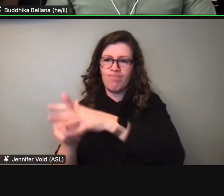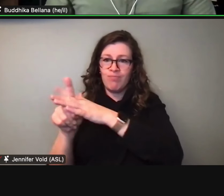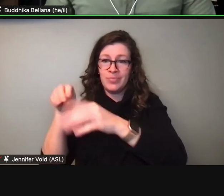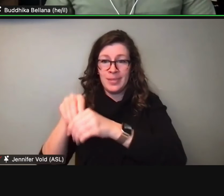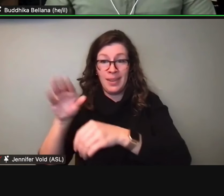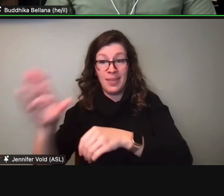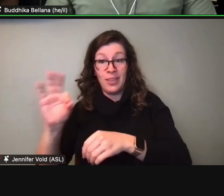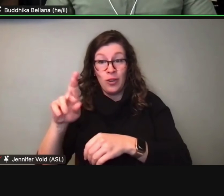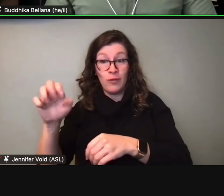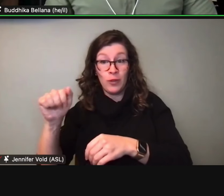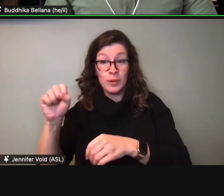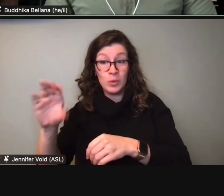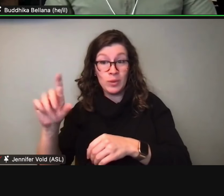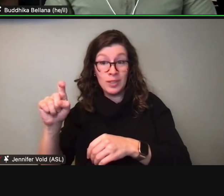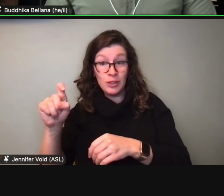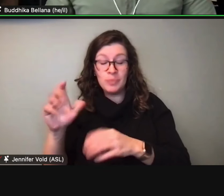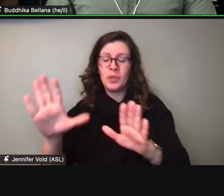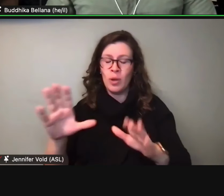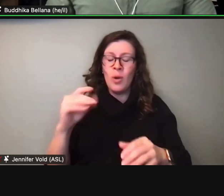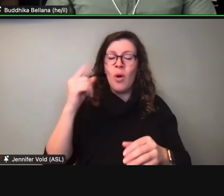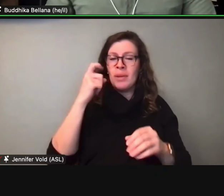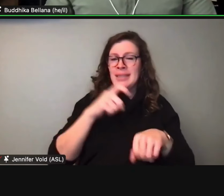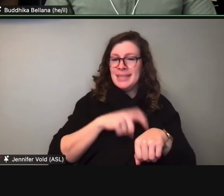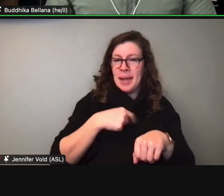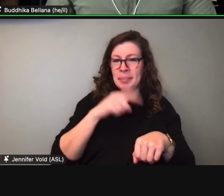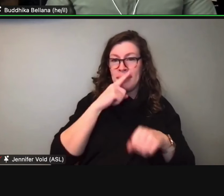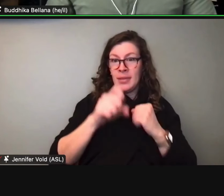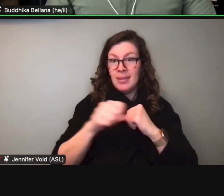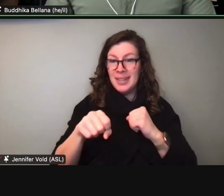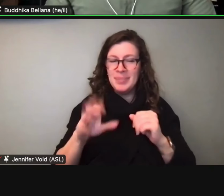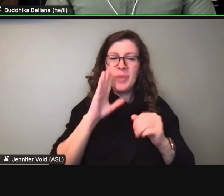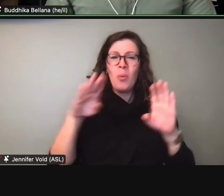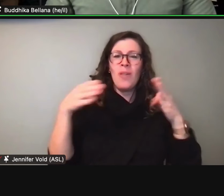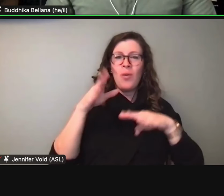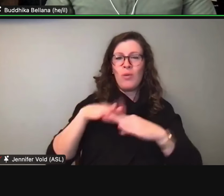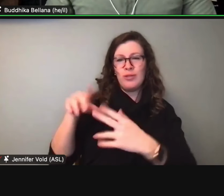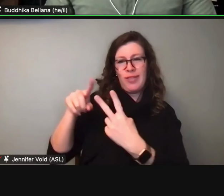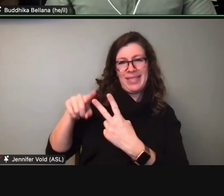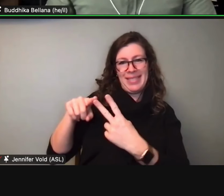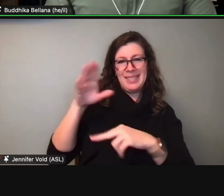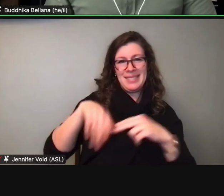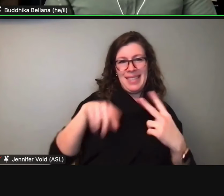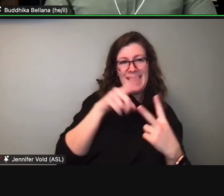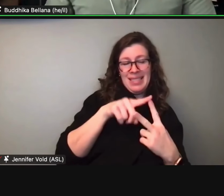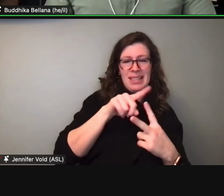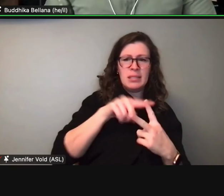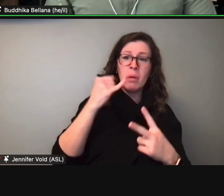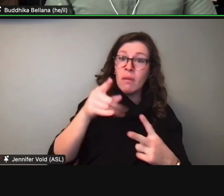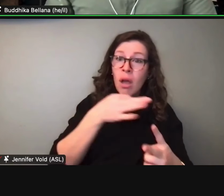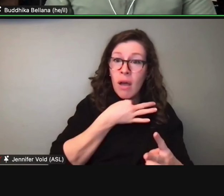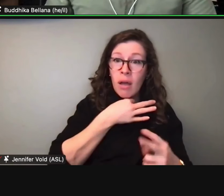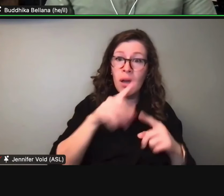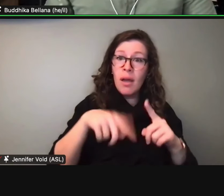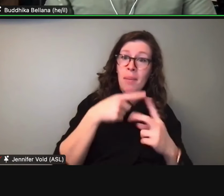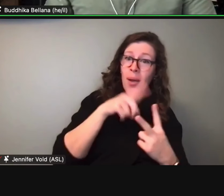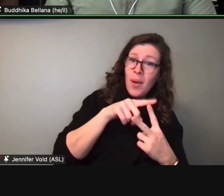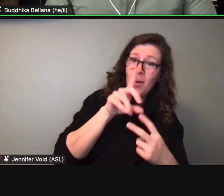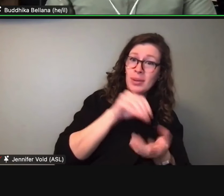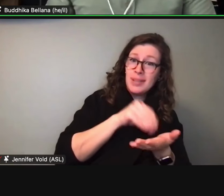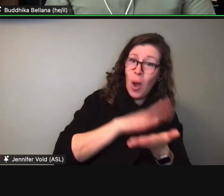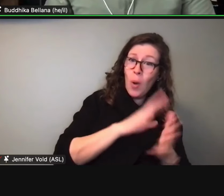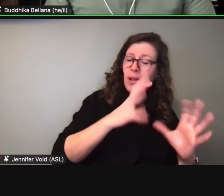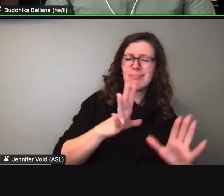associations. So, for the sake of time, I'm going to focus more so on the theme similarity measure. But if anyone has any questions about document